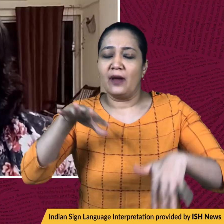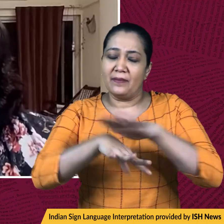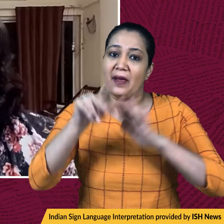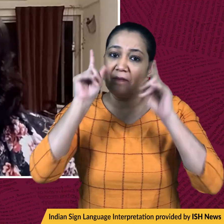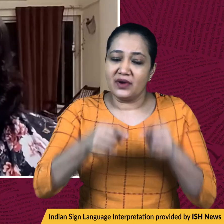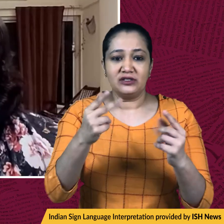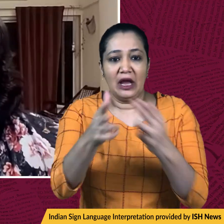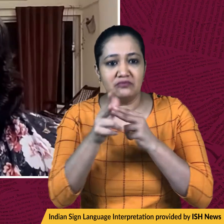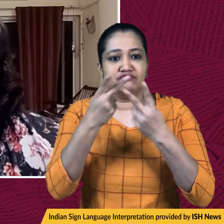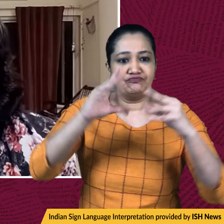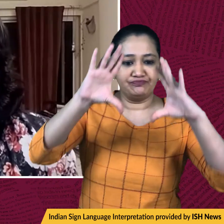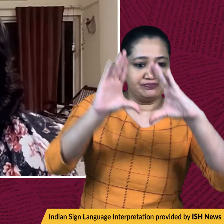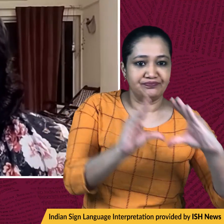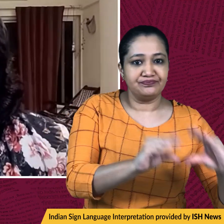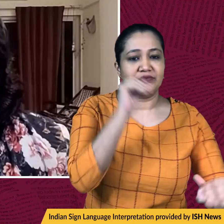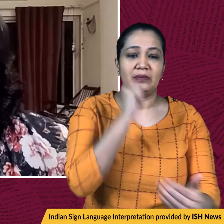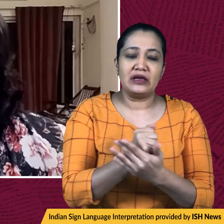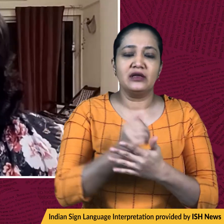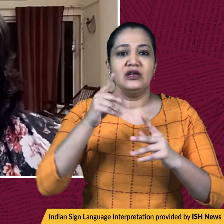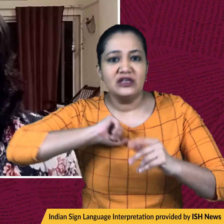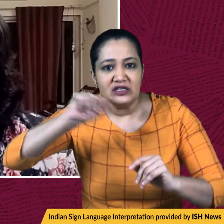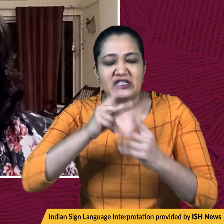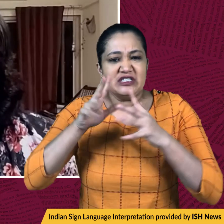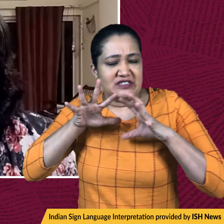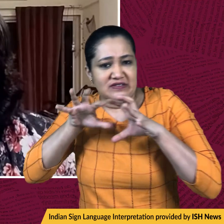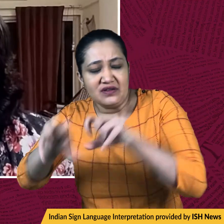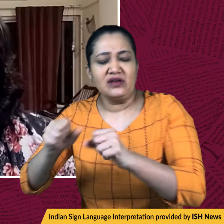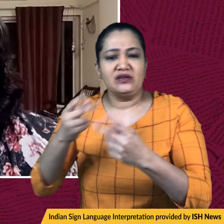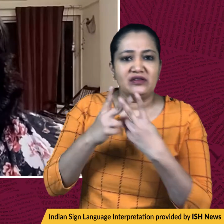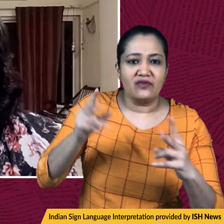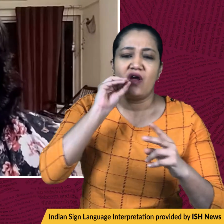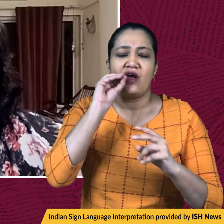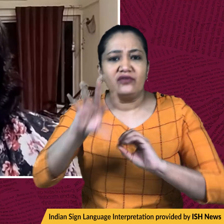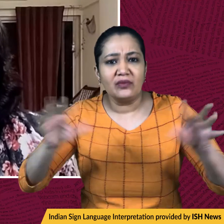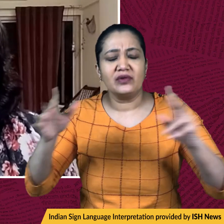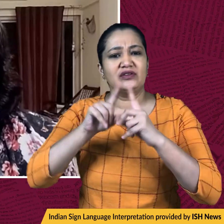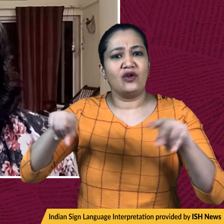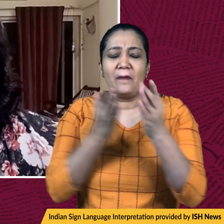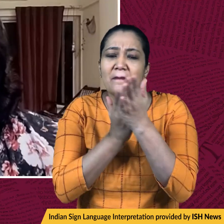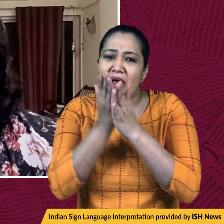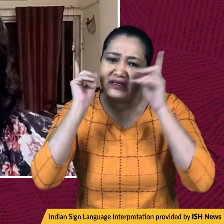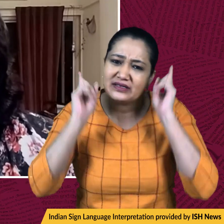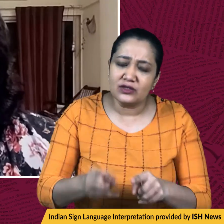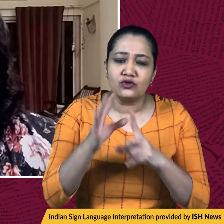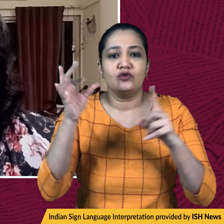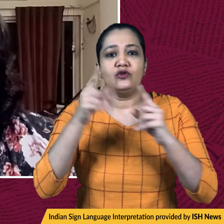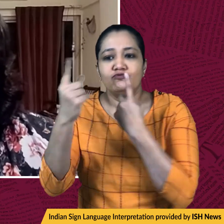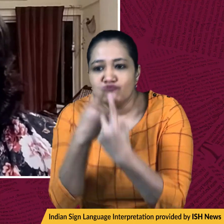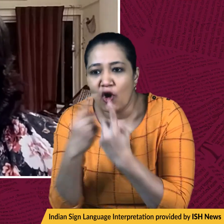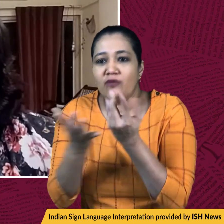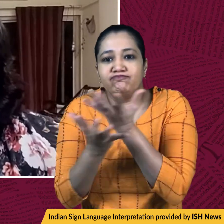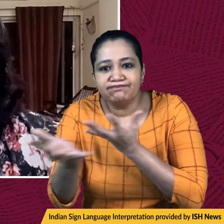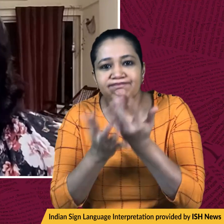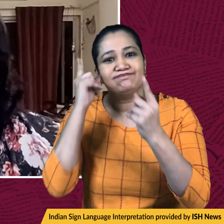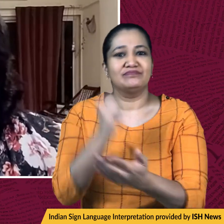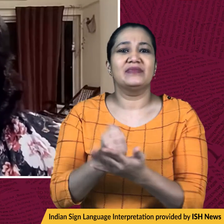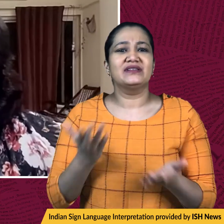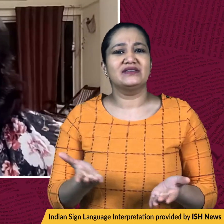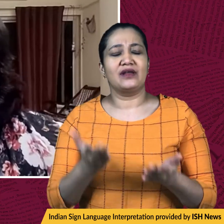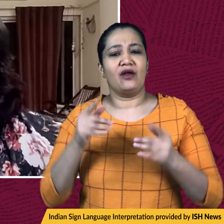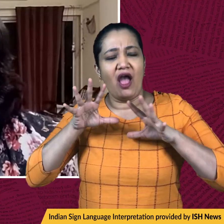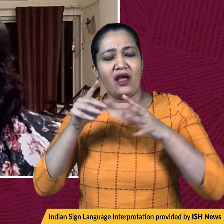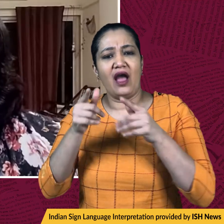former Chief Minister Amarinder Singh, will fight from 37 constituencies. Moving on to business news at this